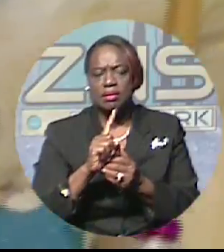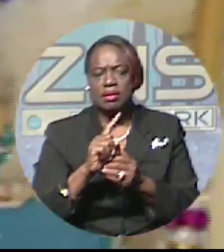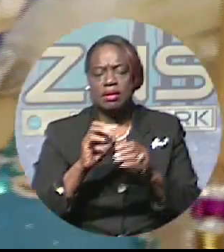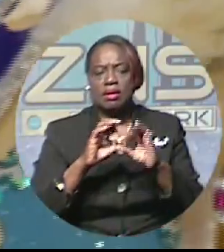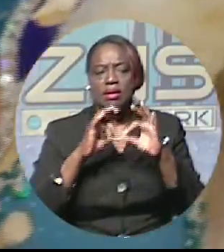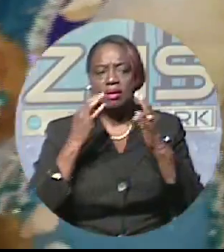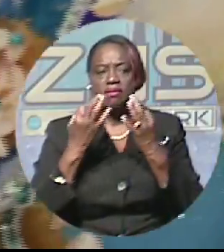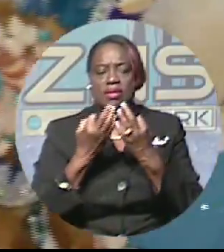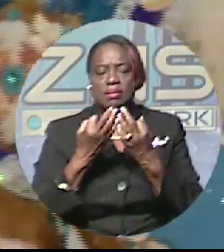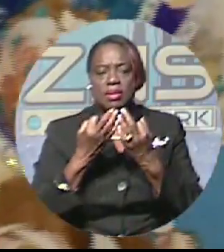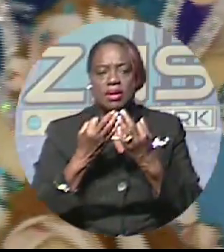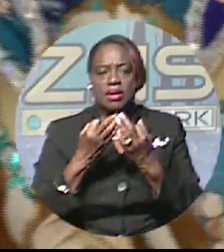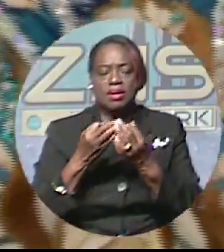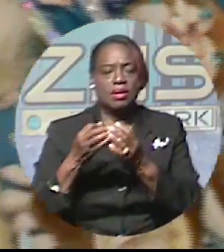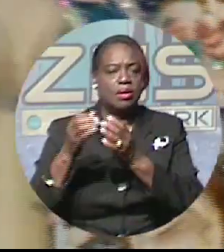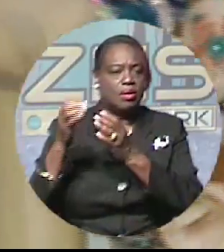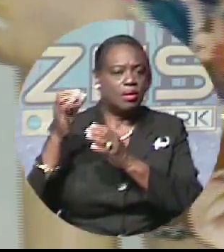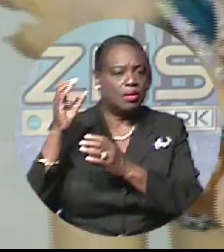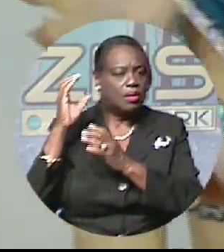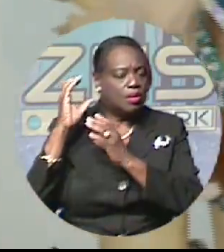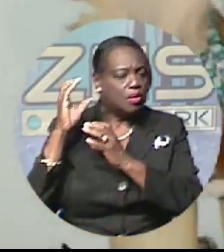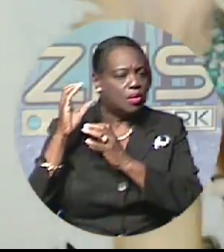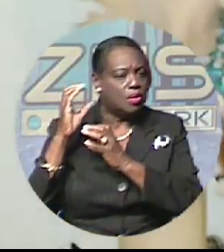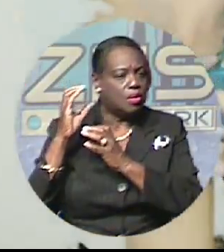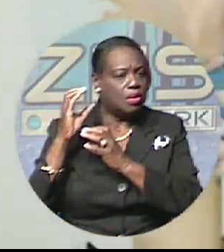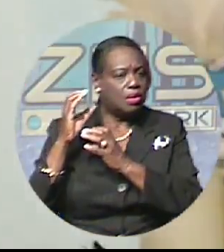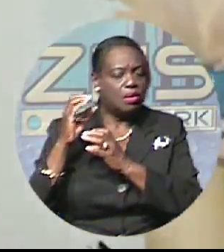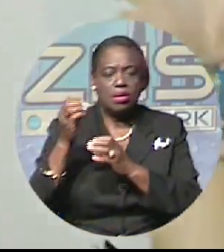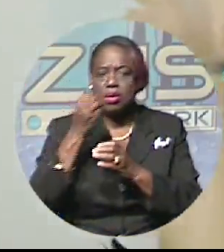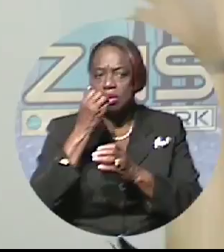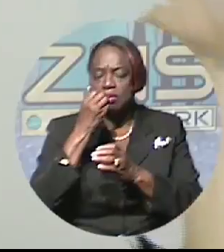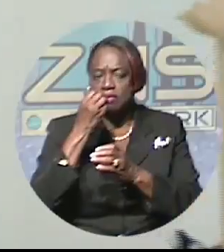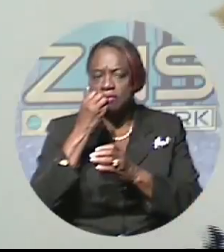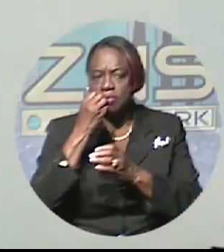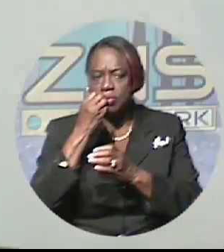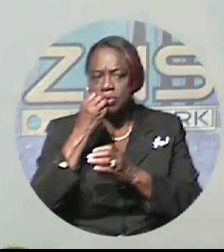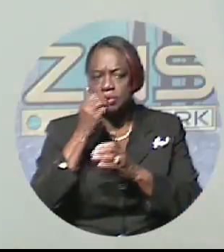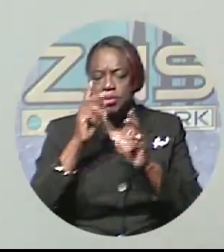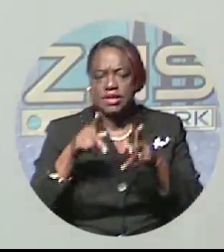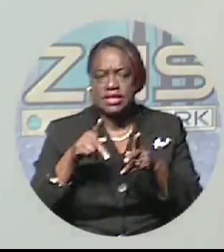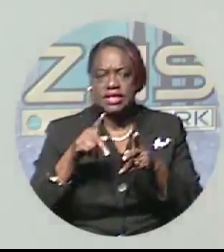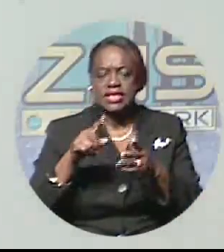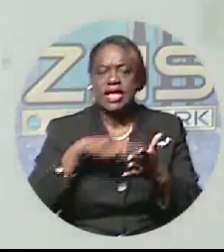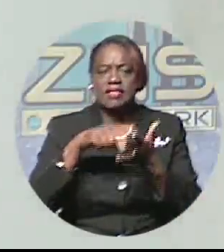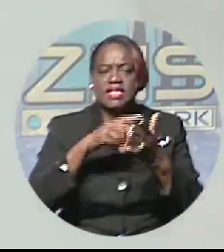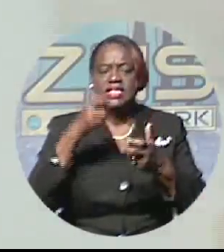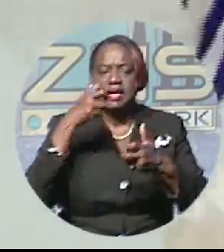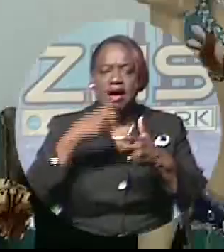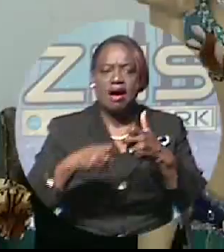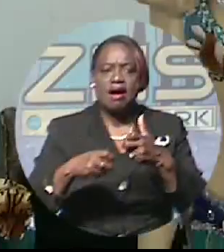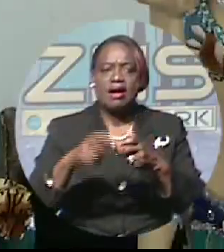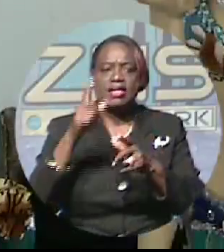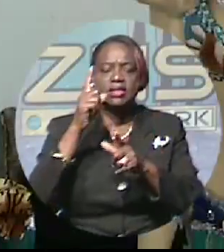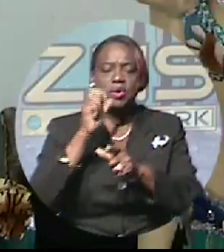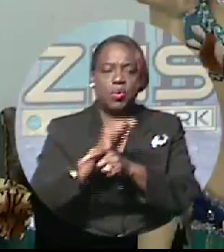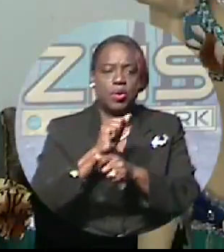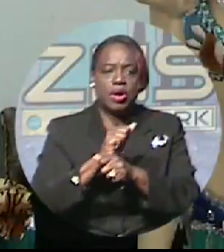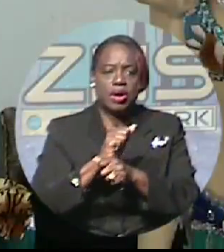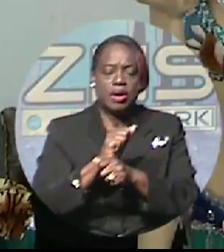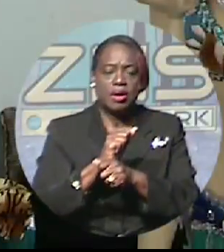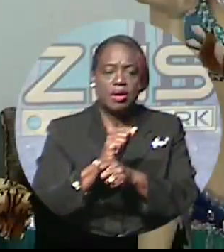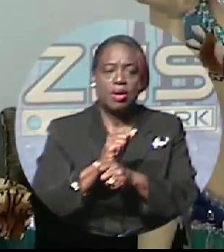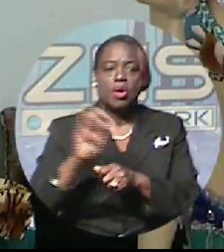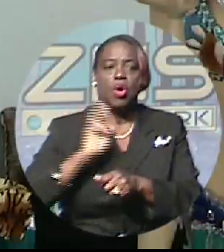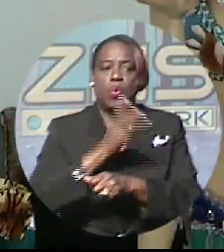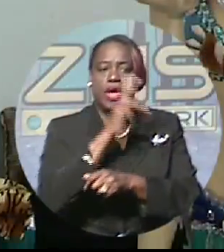food vendors, this is hard labor would be going through. Mm-hmm. If I have a bar right now, I sell six drinks. We're using the